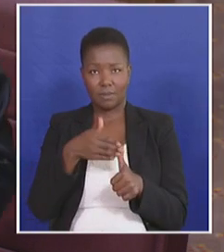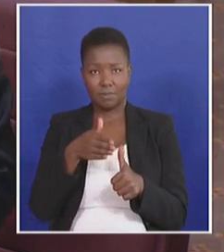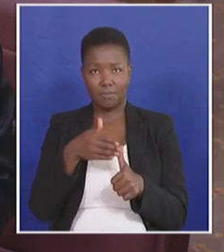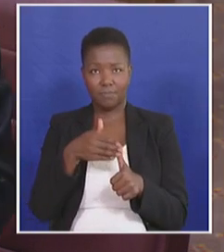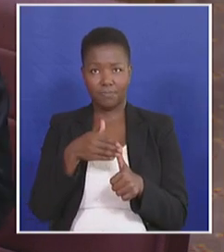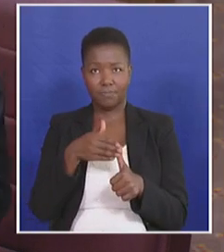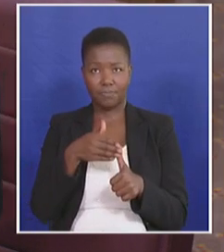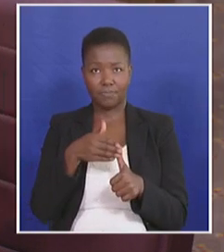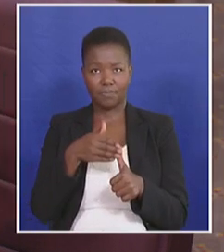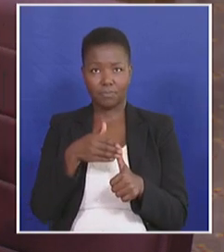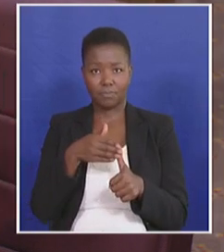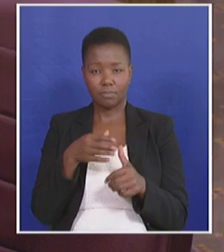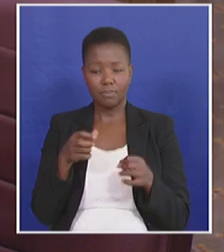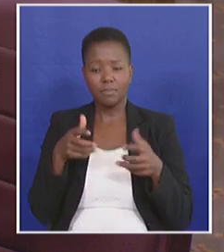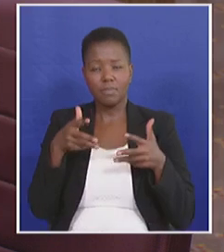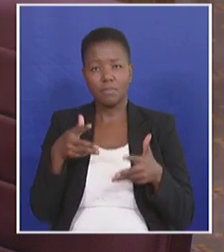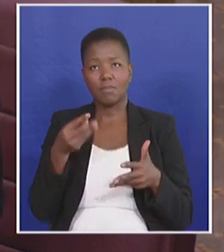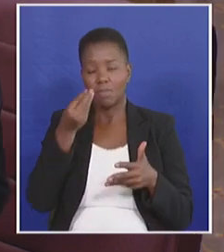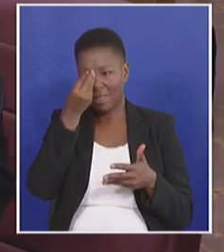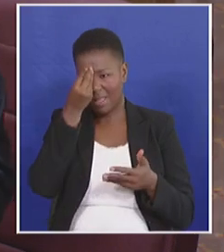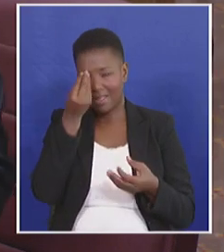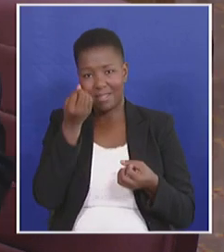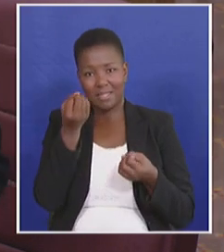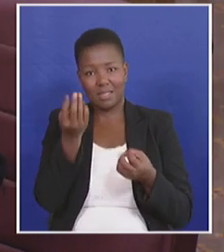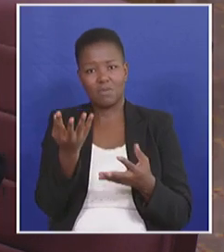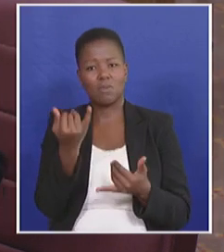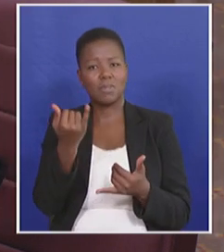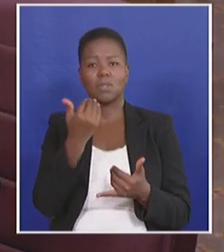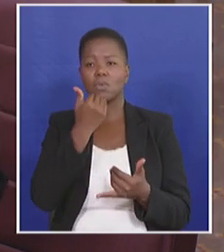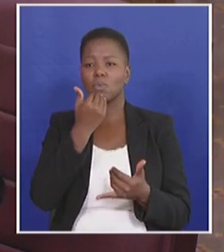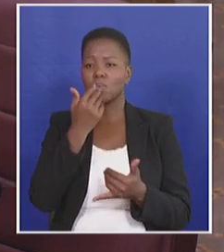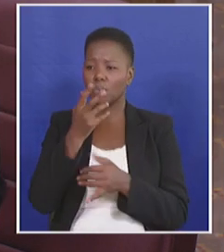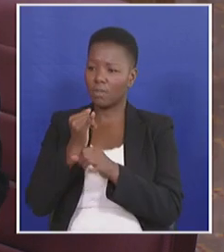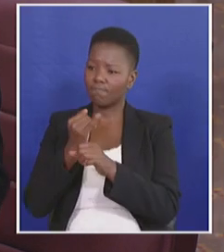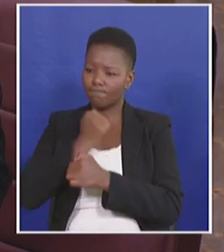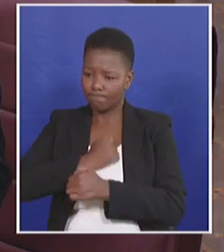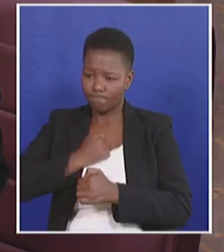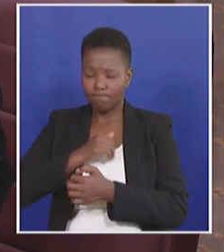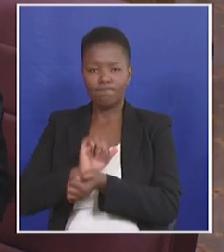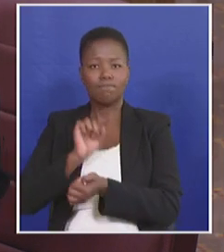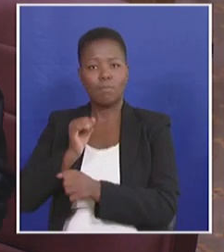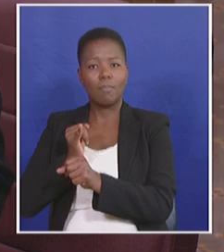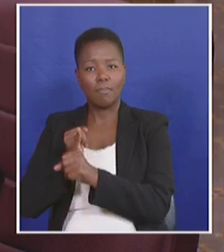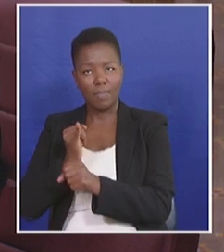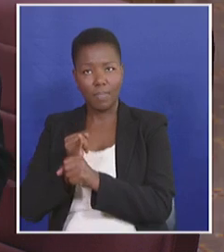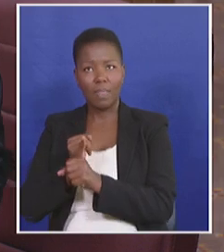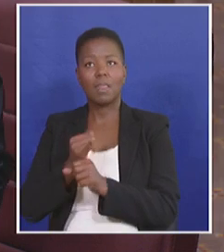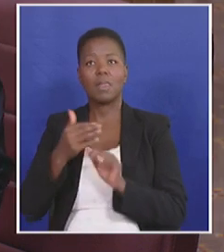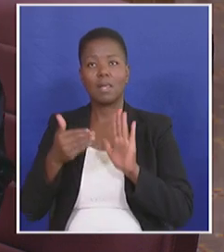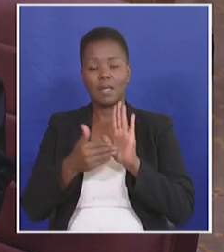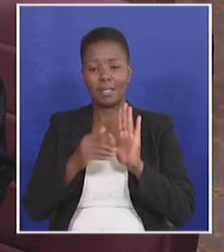the information relating to who got amnesty and for what is contained in the TRC reports is